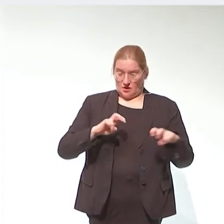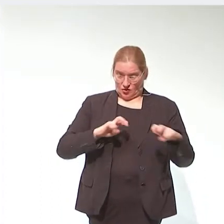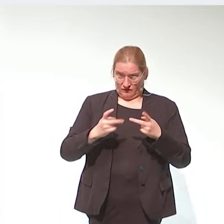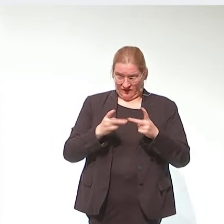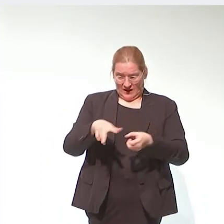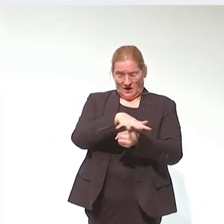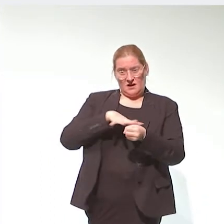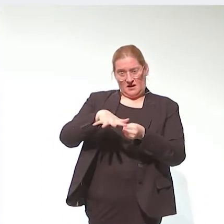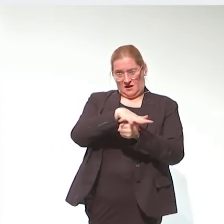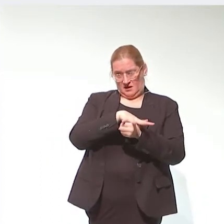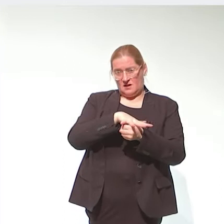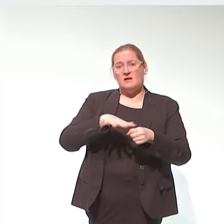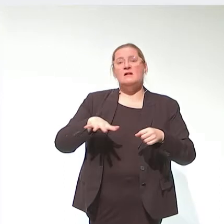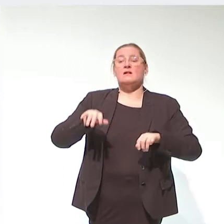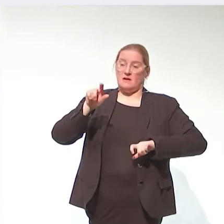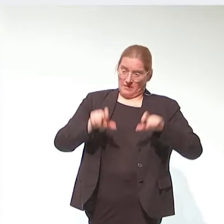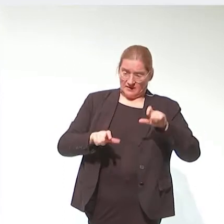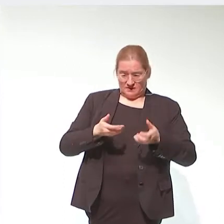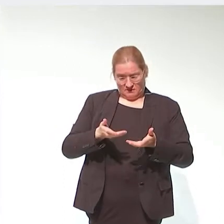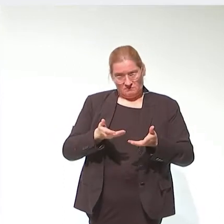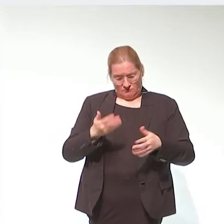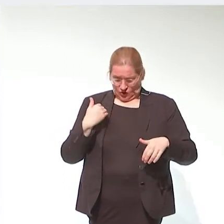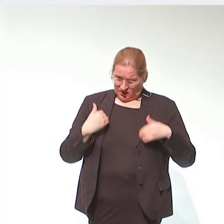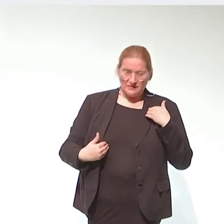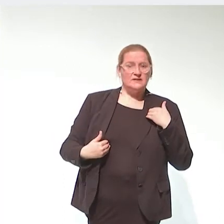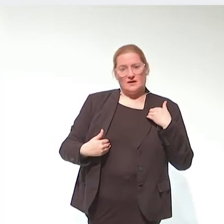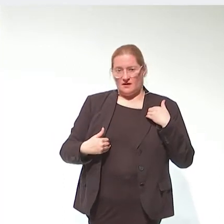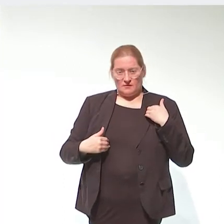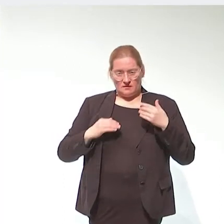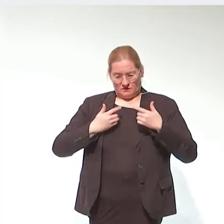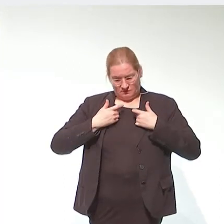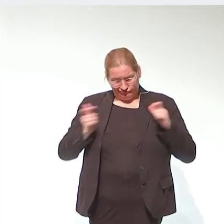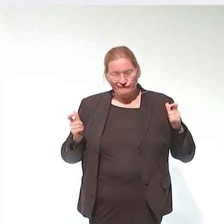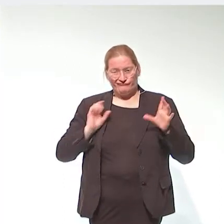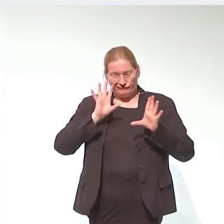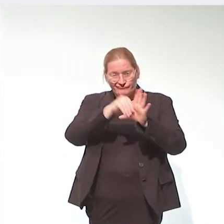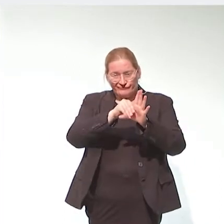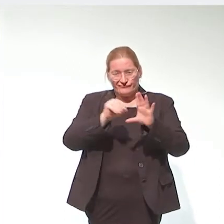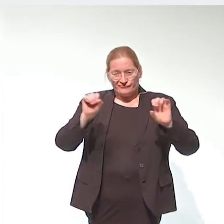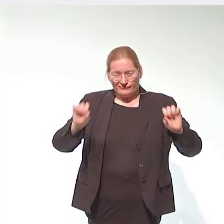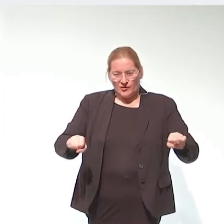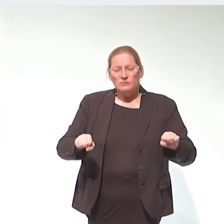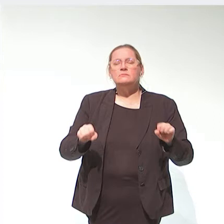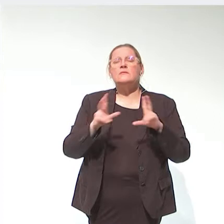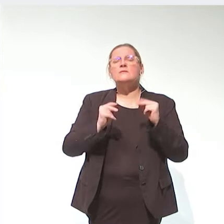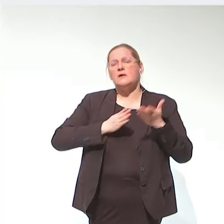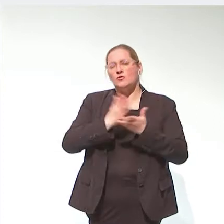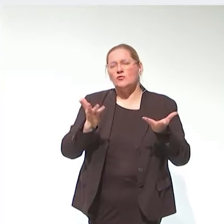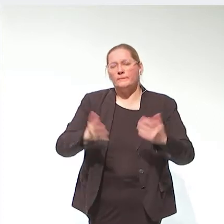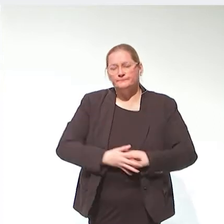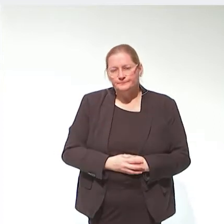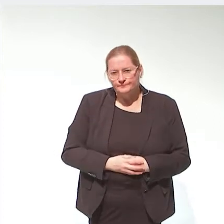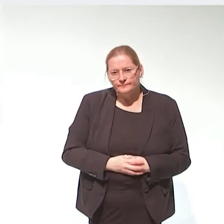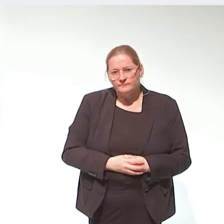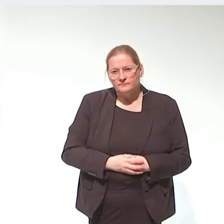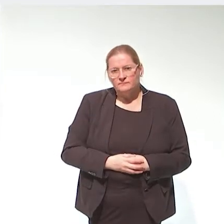simple words, it means the urban transport hubs are not to be the train station, which need to be fully adopted